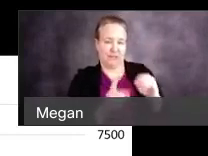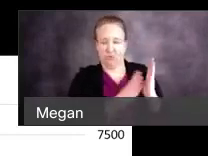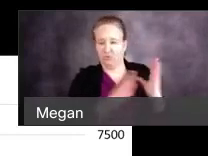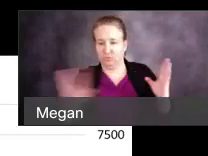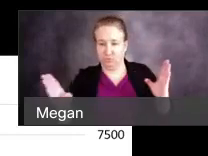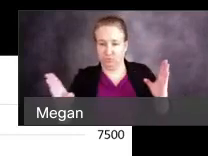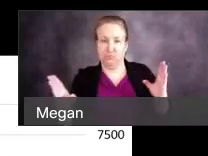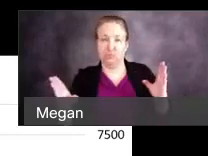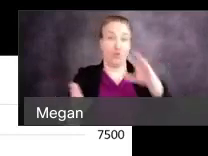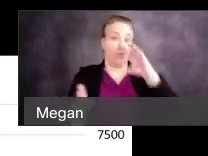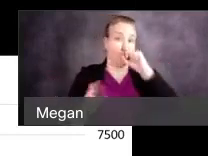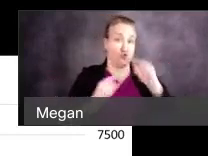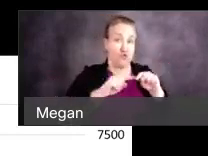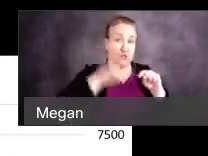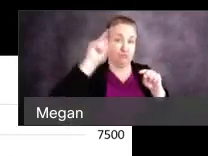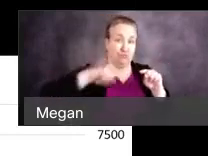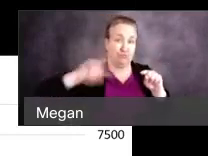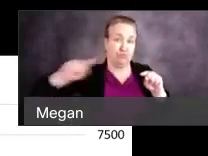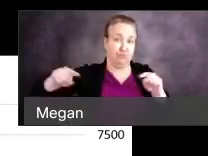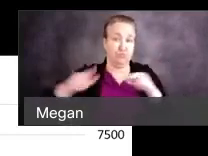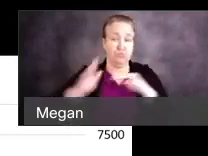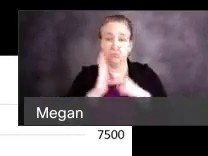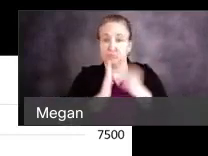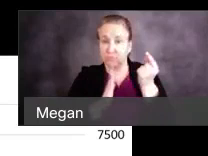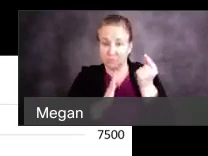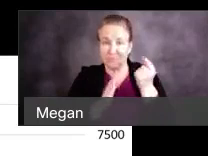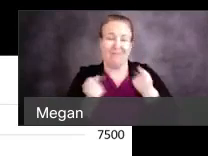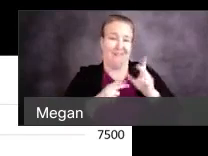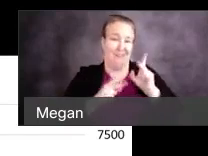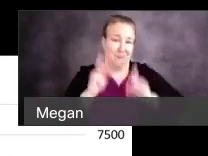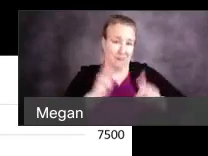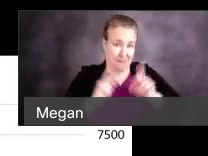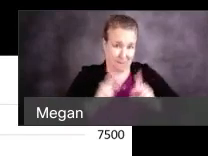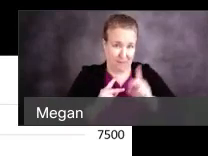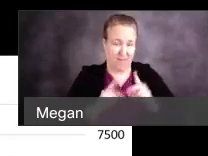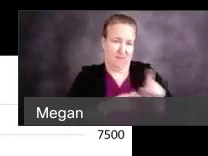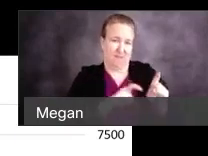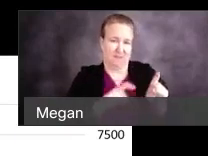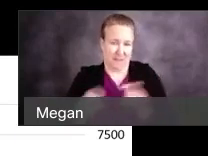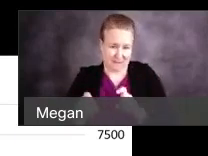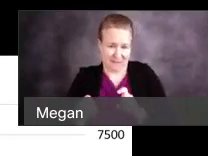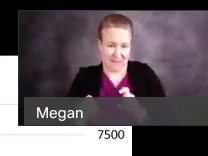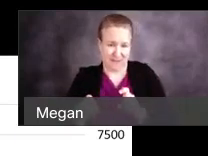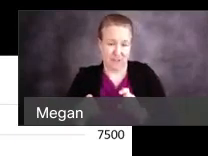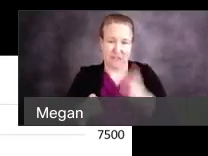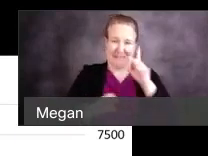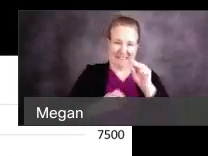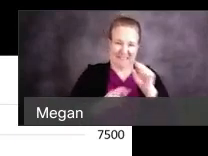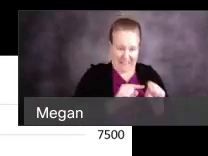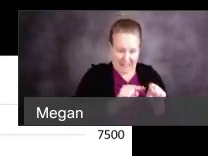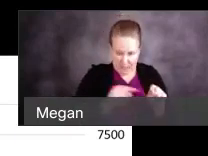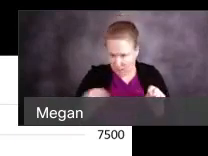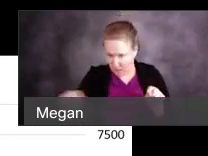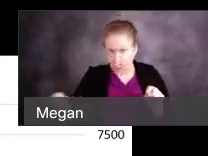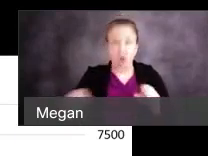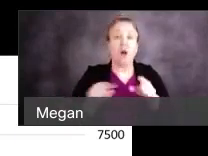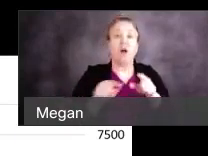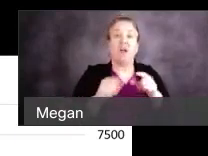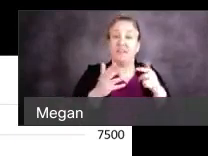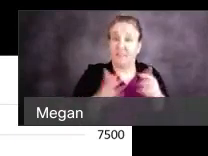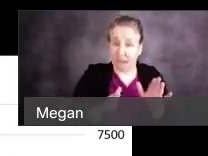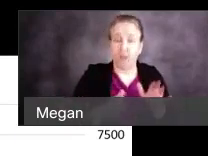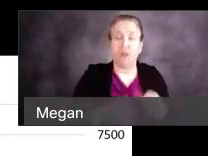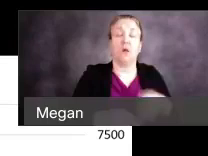the orange line in the background are the number of people who were tested on that particular day. And